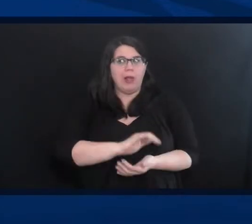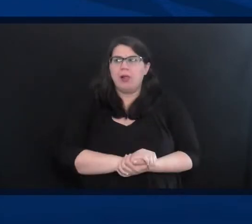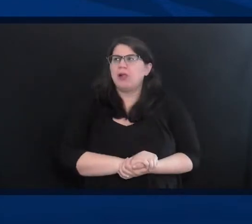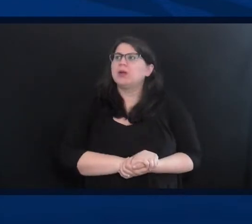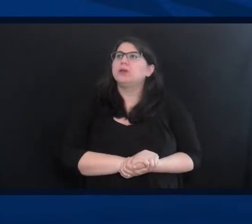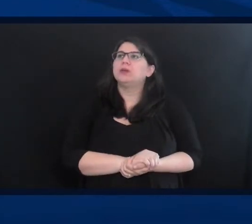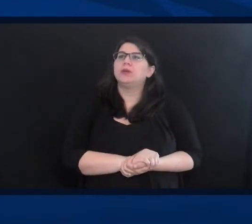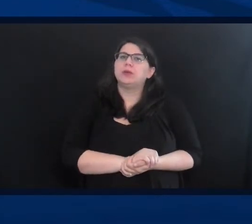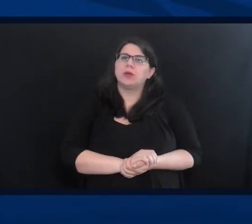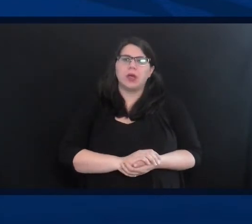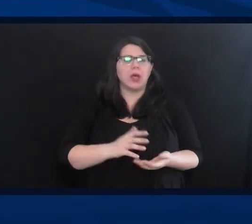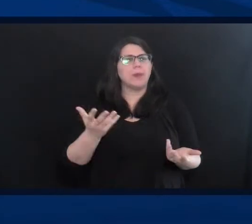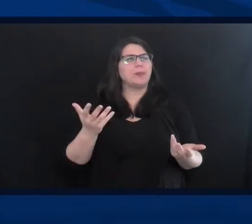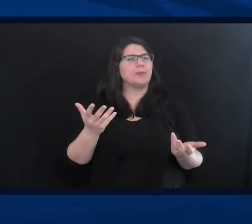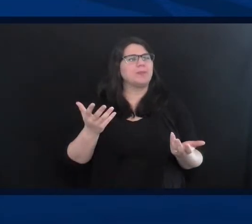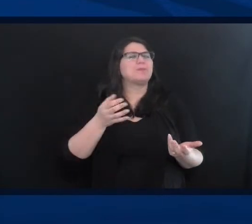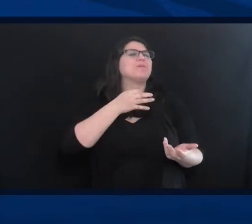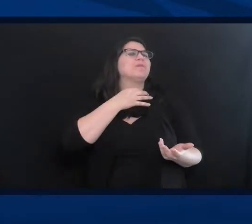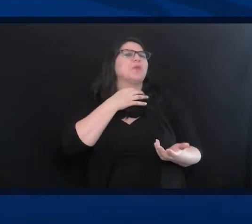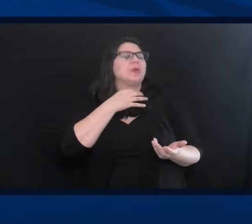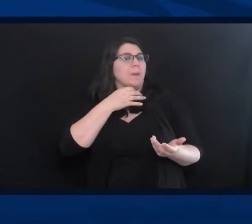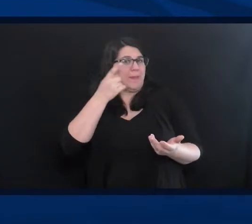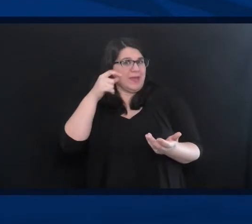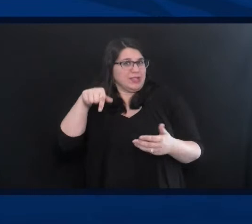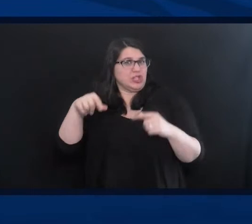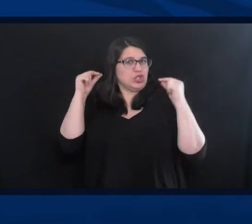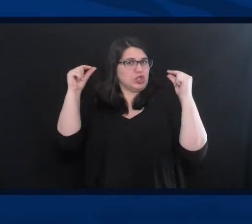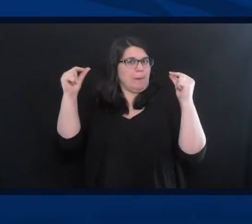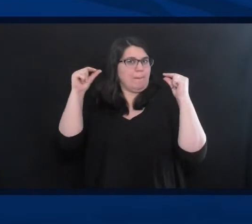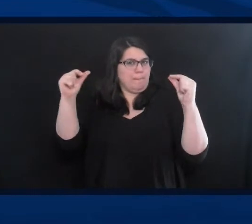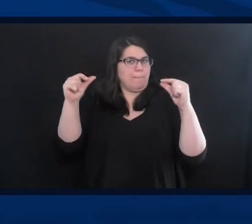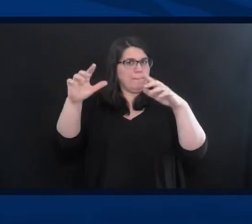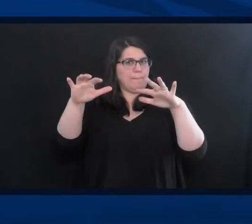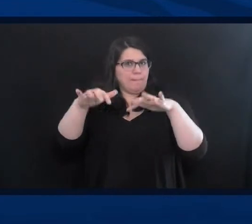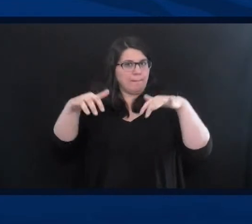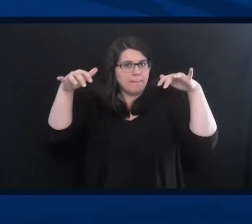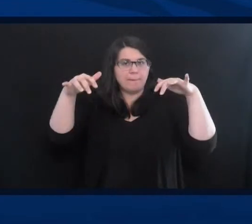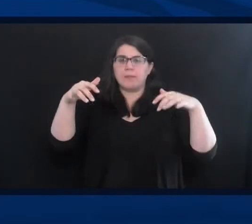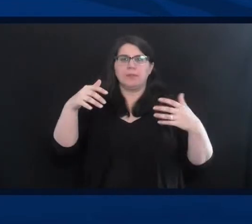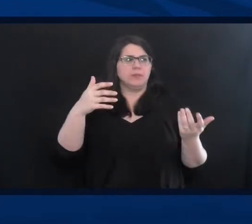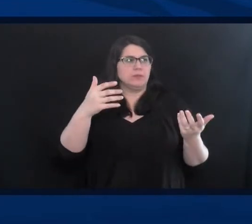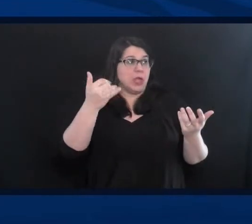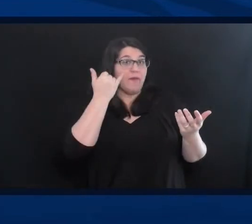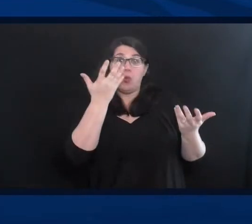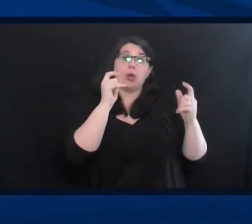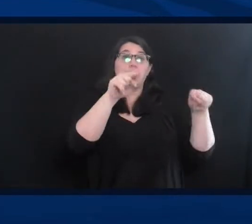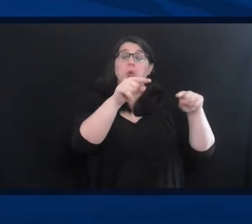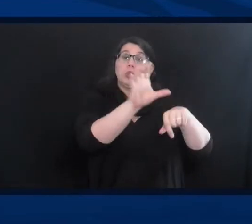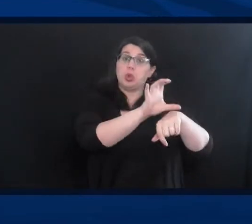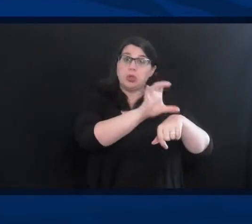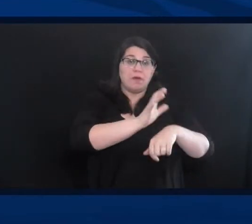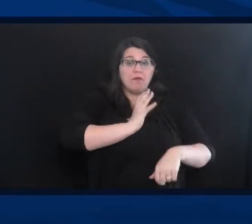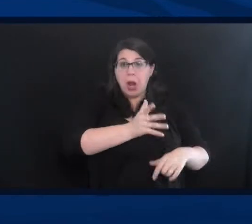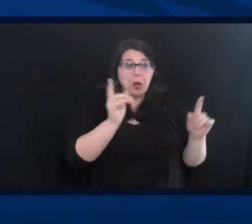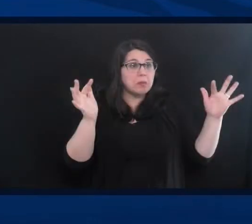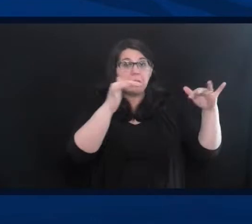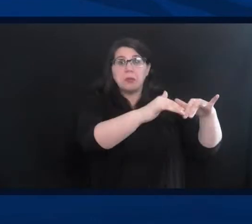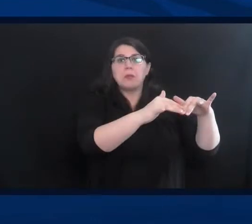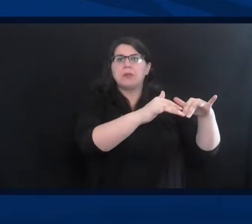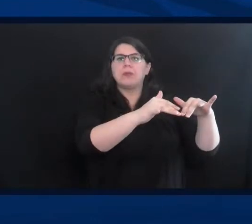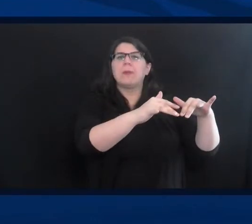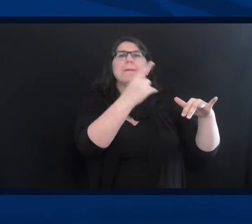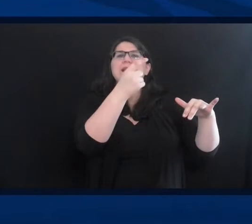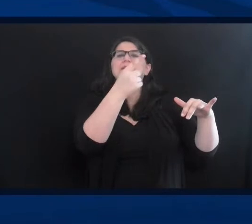The fact that these gymnasiums, and if you want to go to churches, okay, you can go there too. They have high